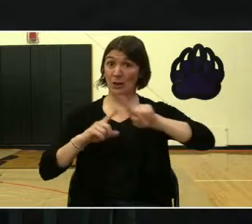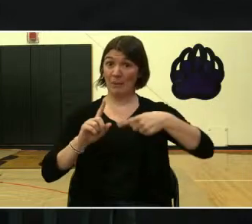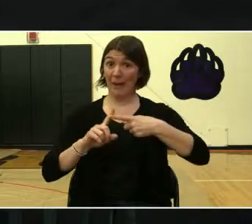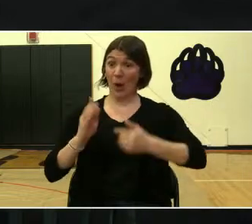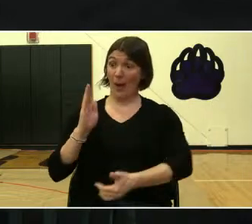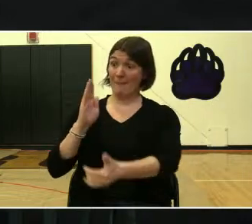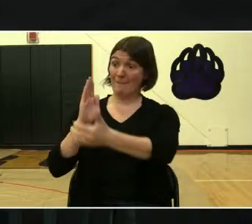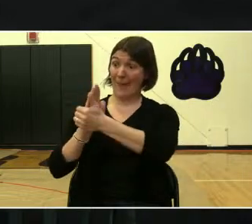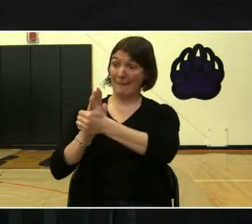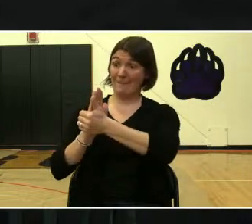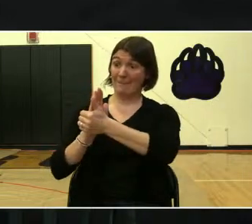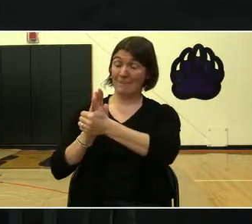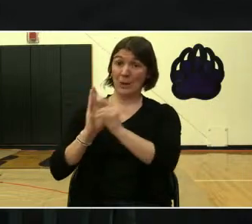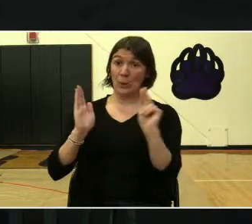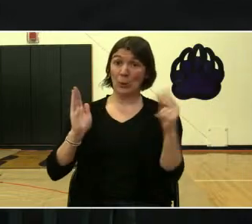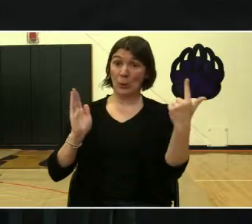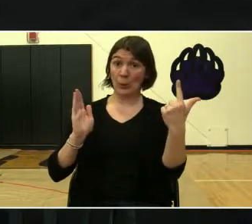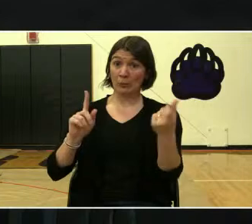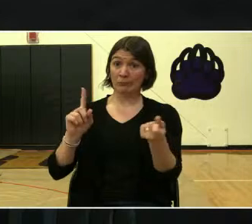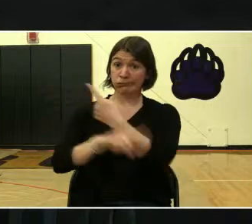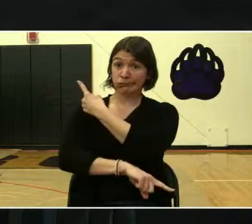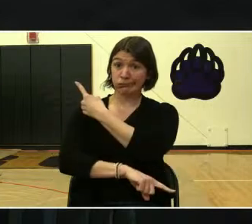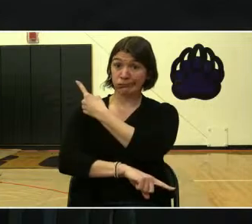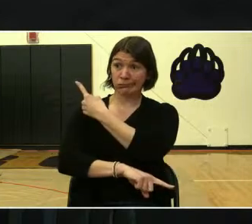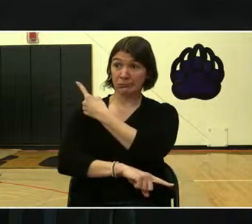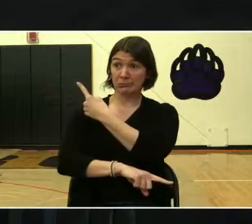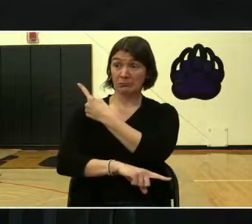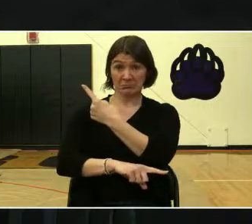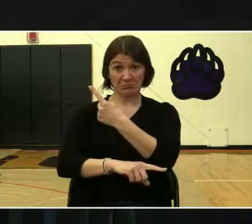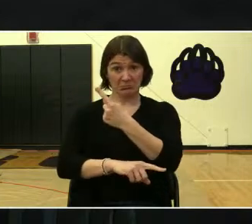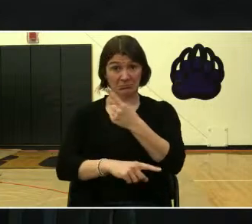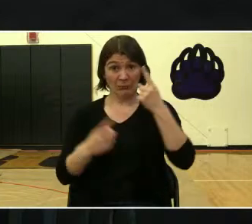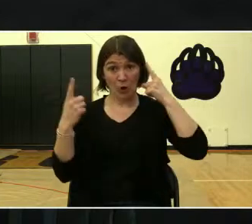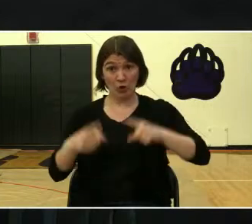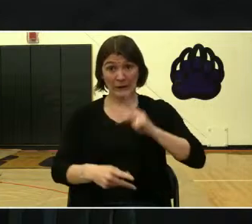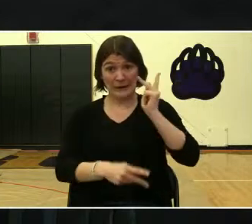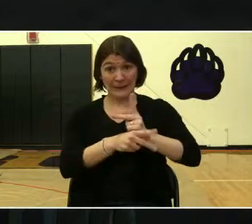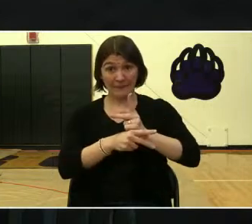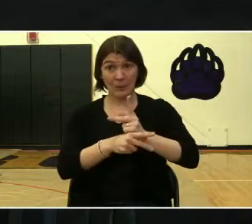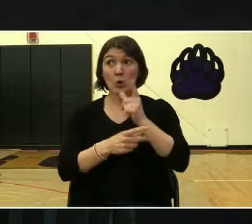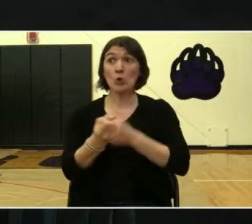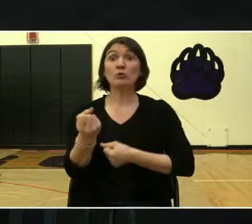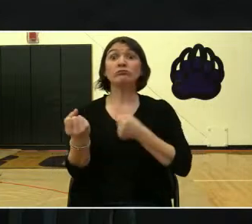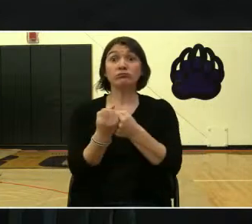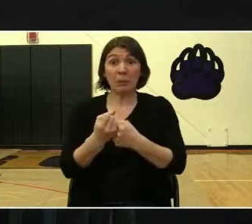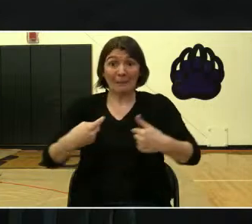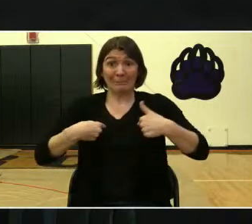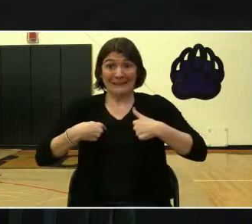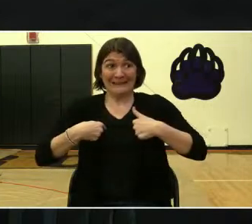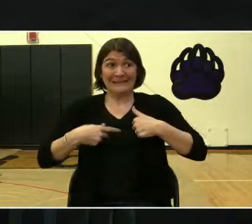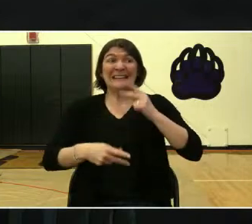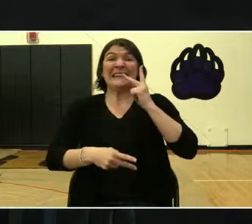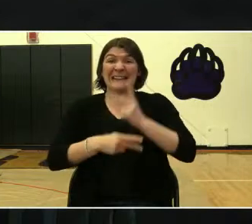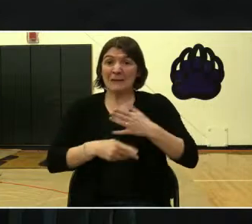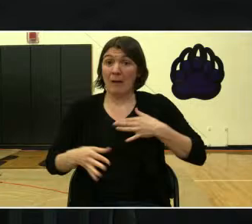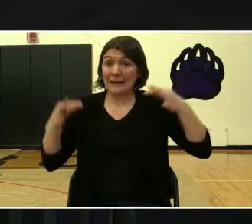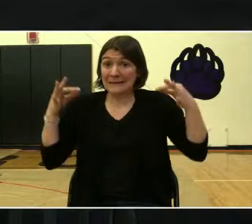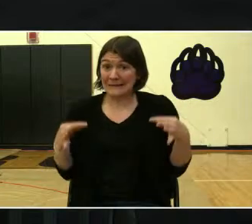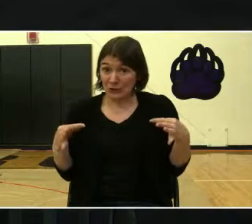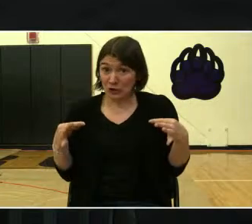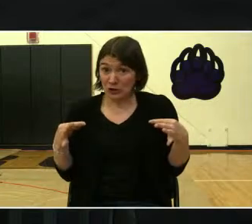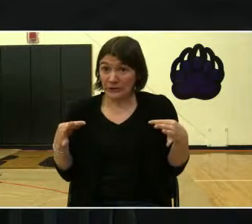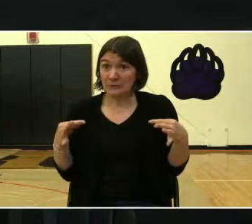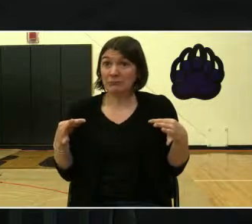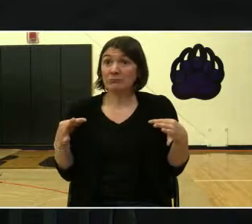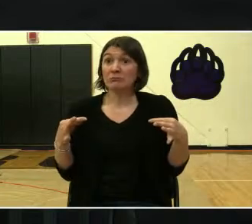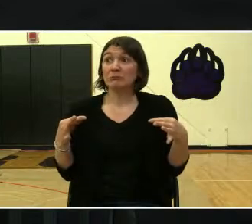proposed amendment is not gerain should be sustained all those in favor of sustaining the moderator's